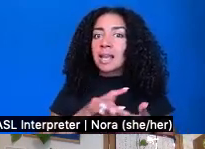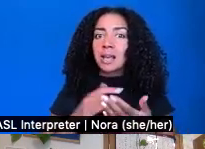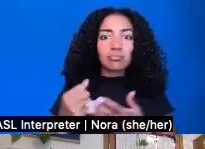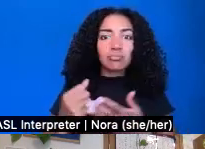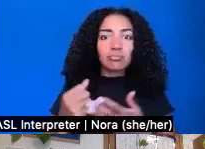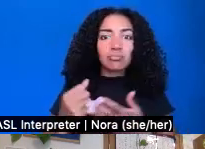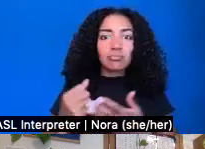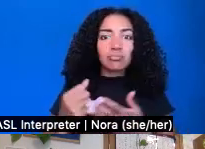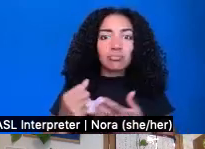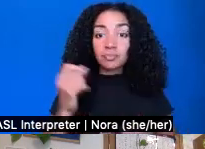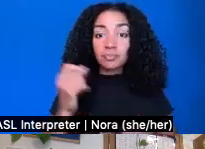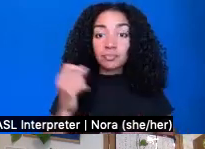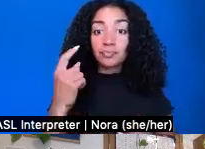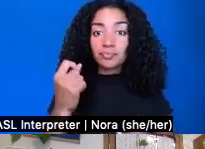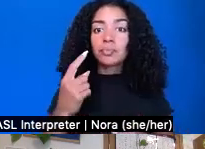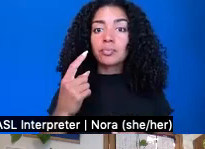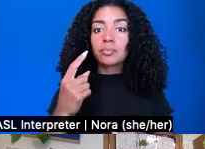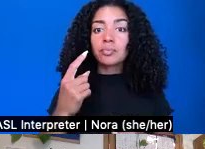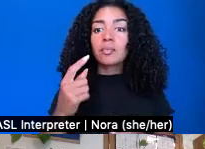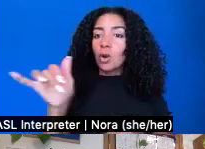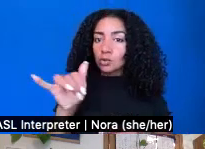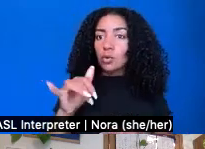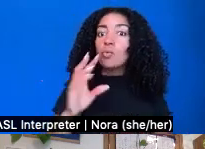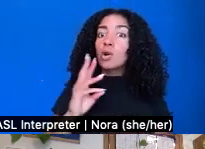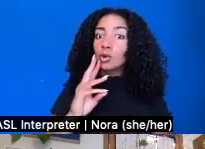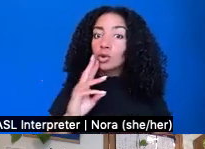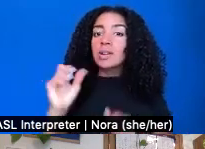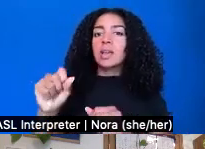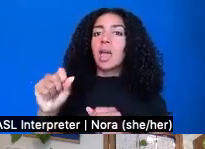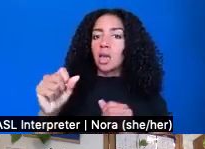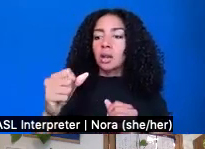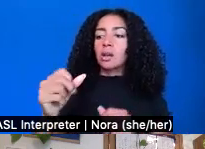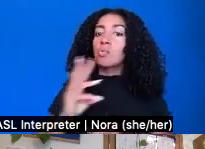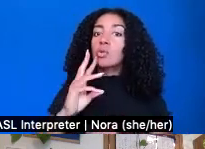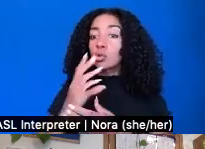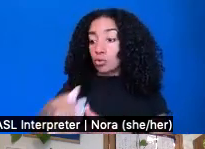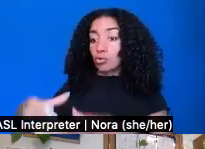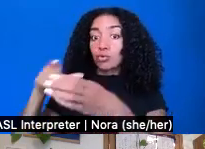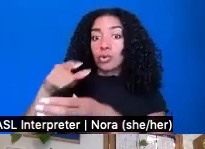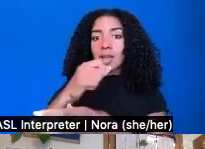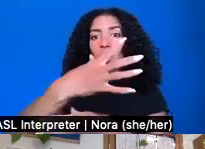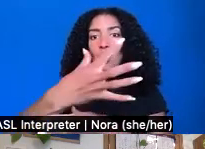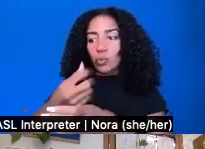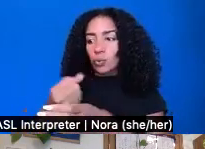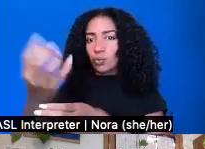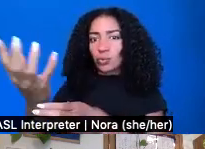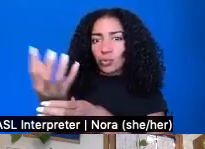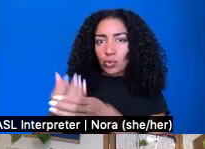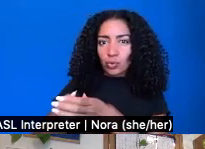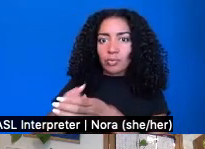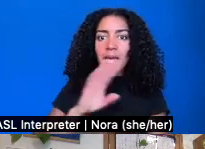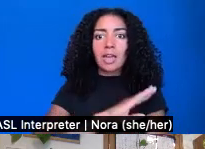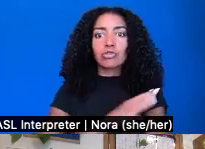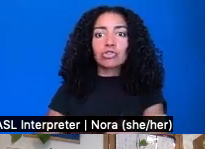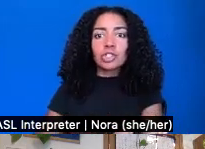it's able to hold energy too, right? So it can just be a stabilizer, even if it's not going into your body. Just having it